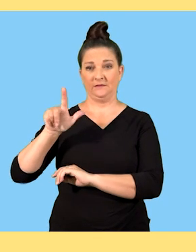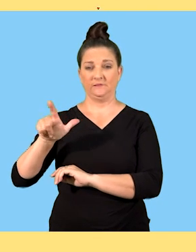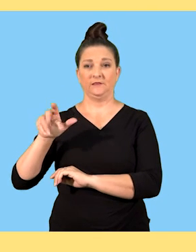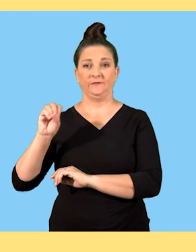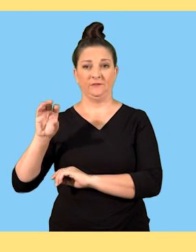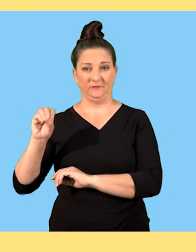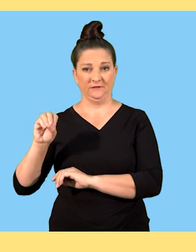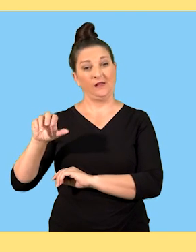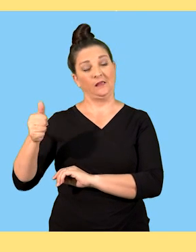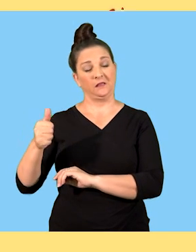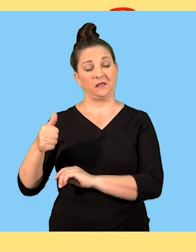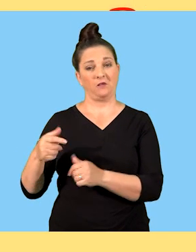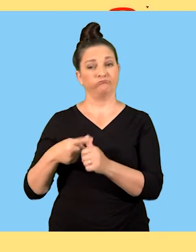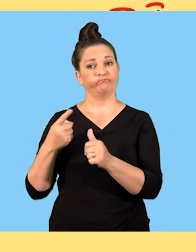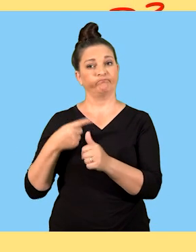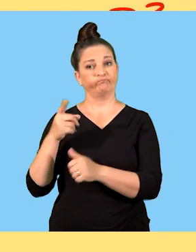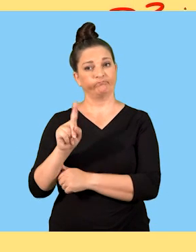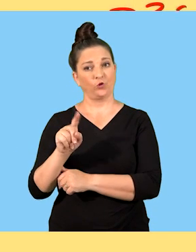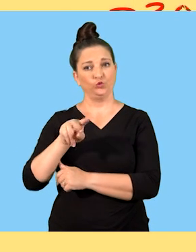87,000, that will give you